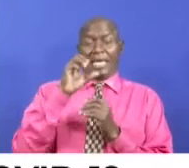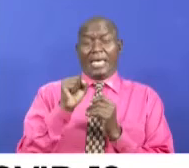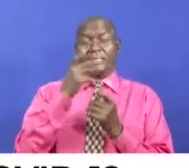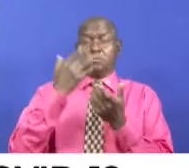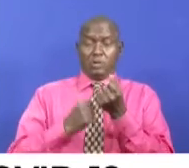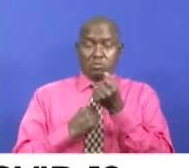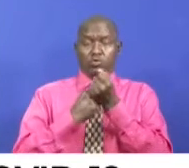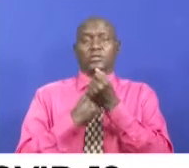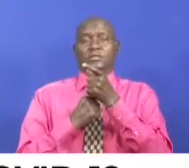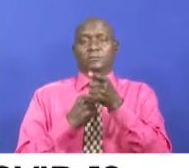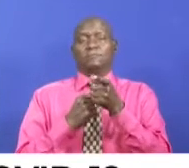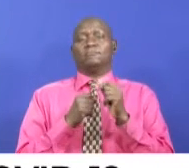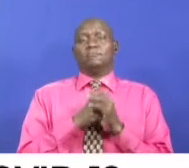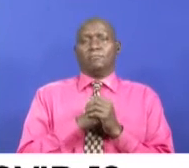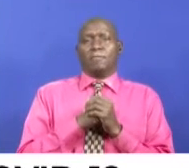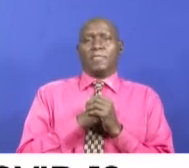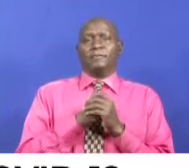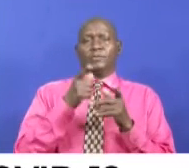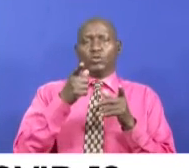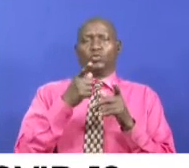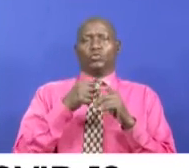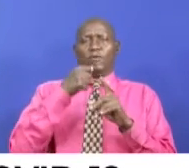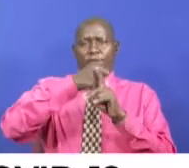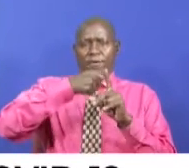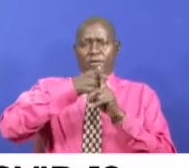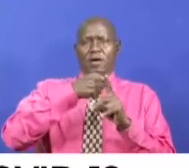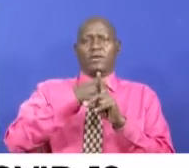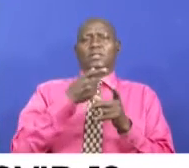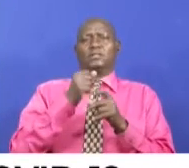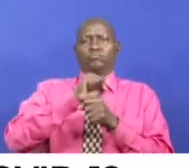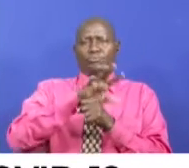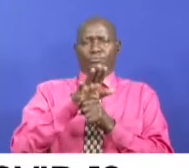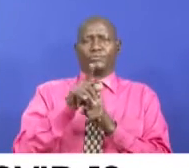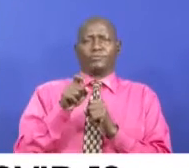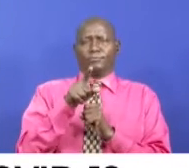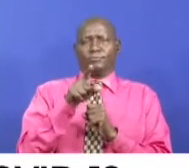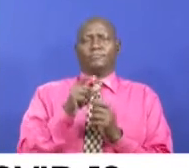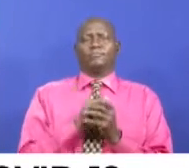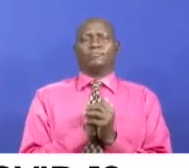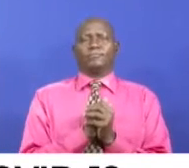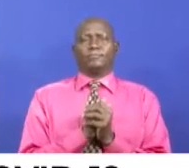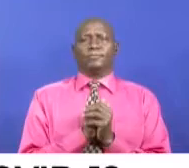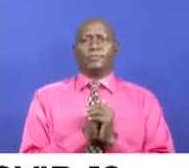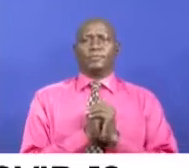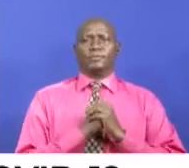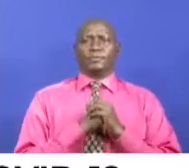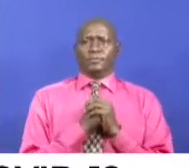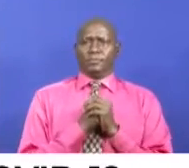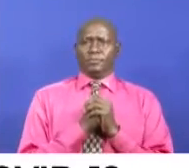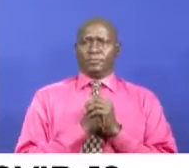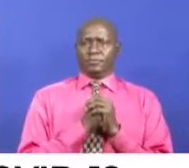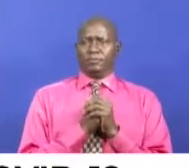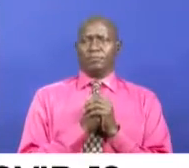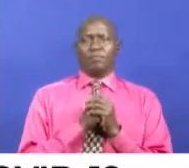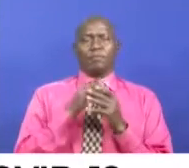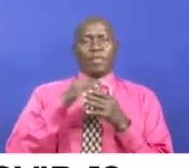DP outlined action points for the government in fighting COVID-19. Alice Dana reports. Yes, my friend. After